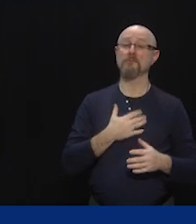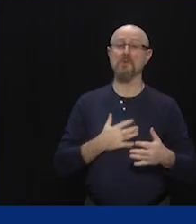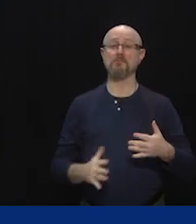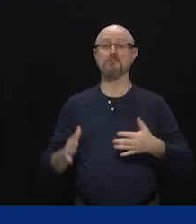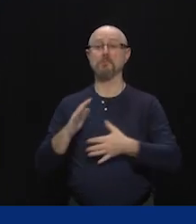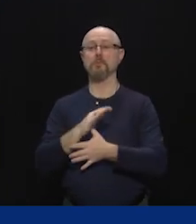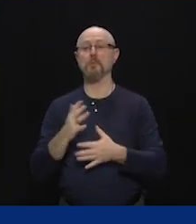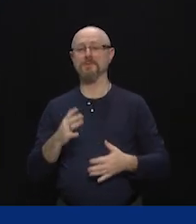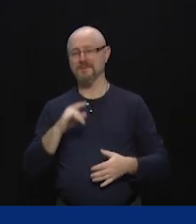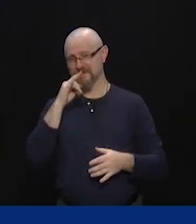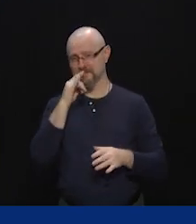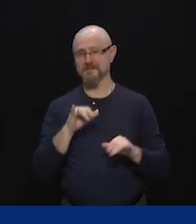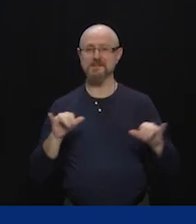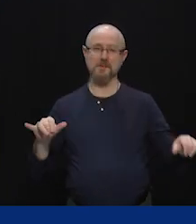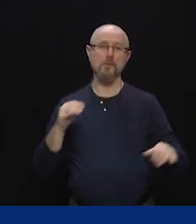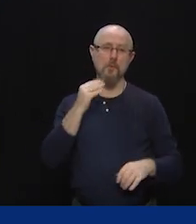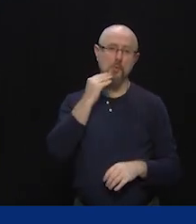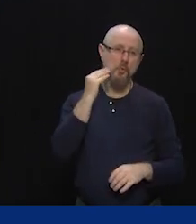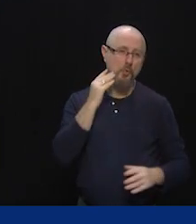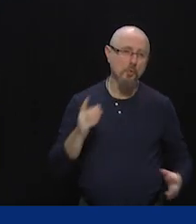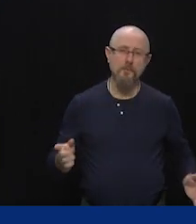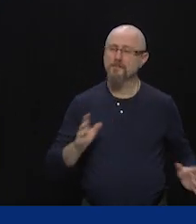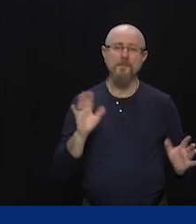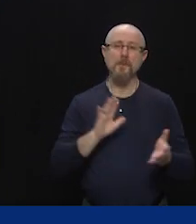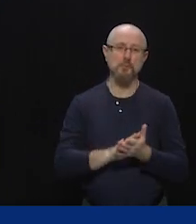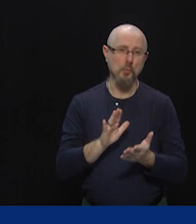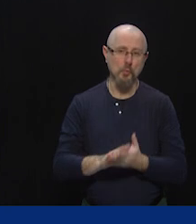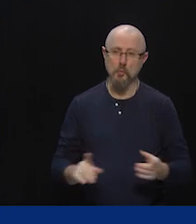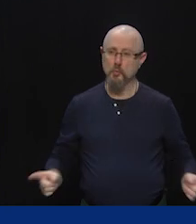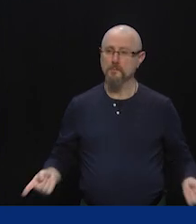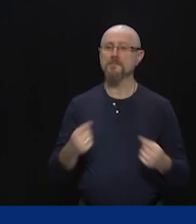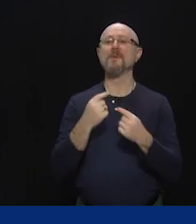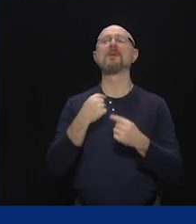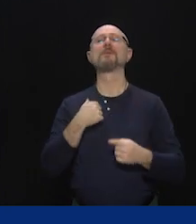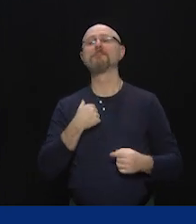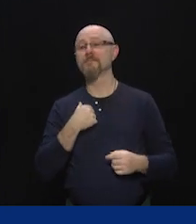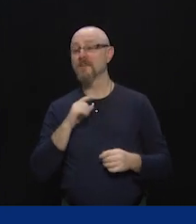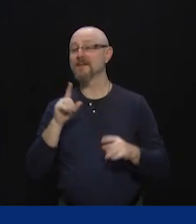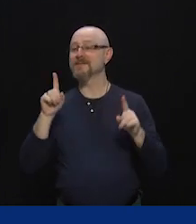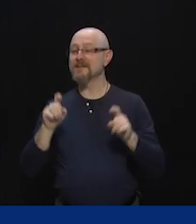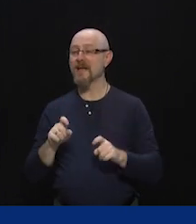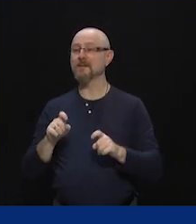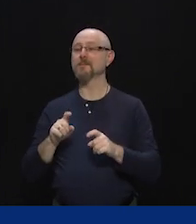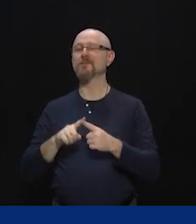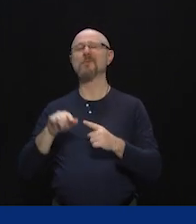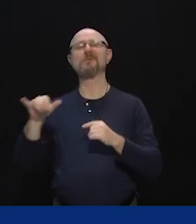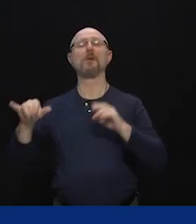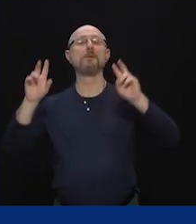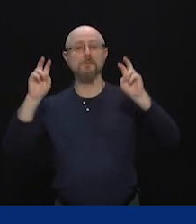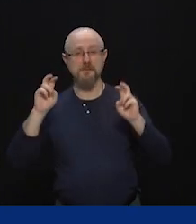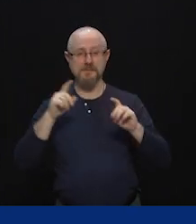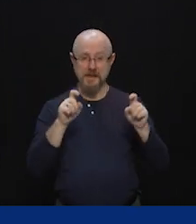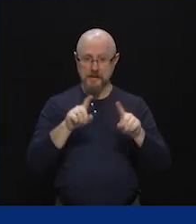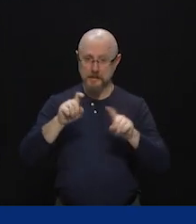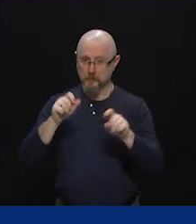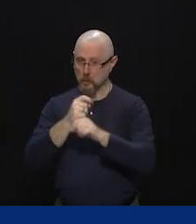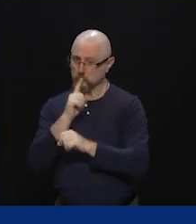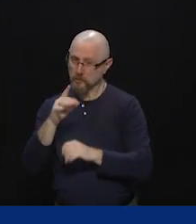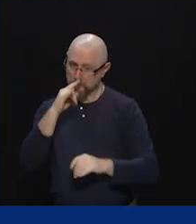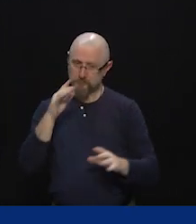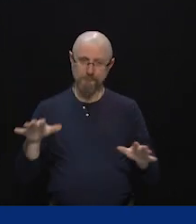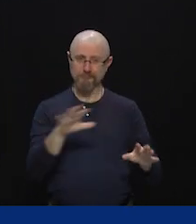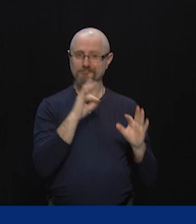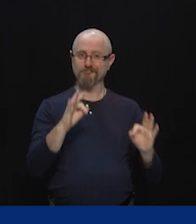school. That's what the Test to Say policy is designed to enhance. And we understand now the